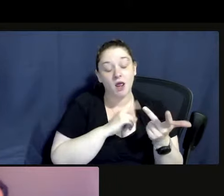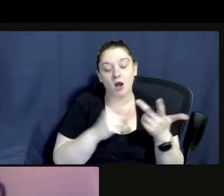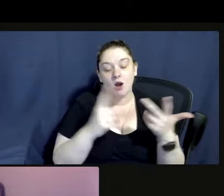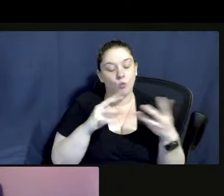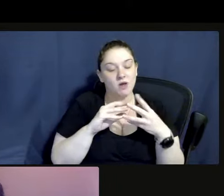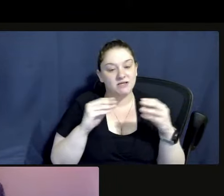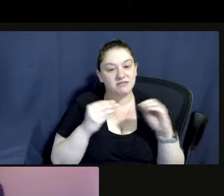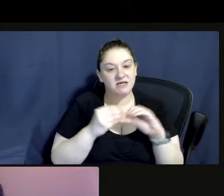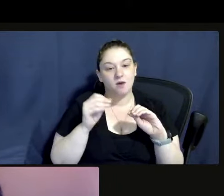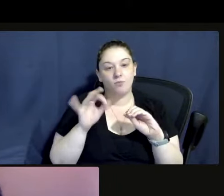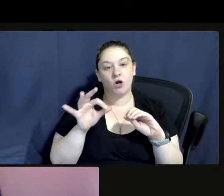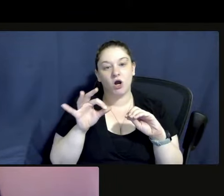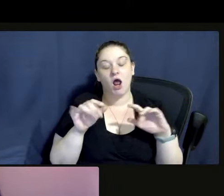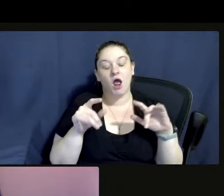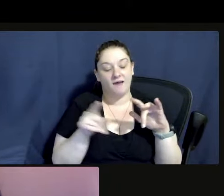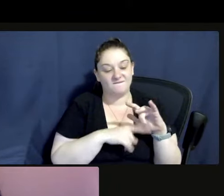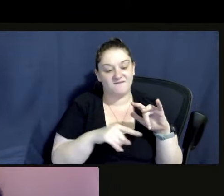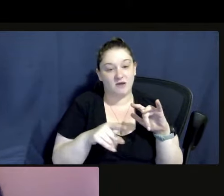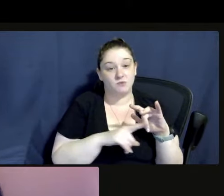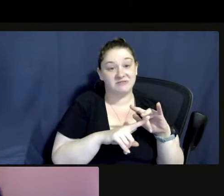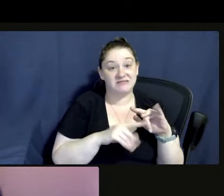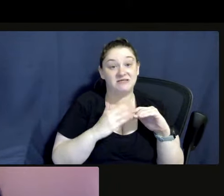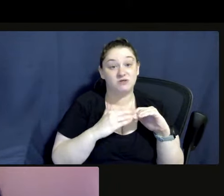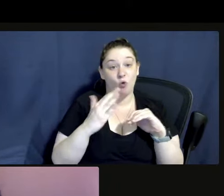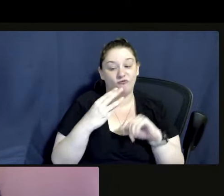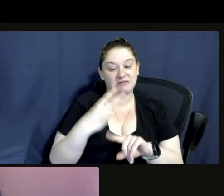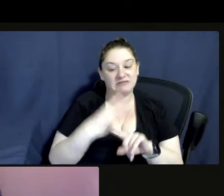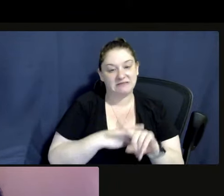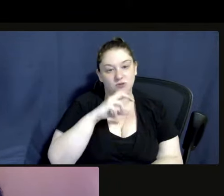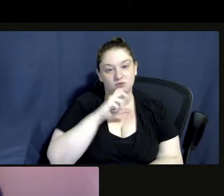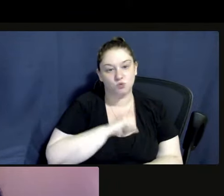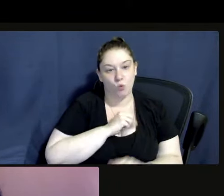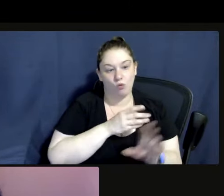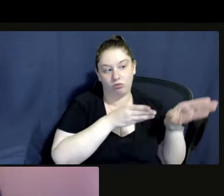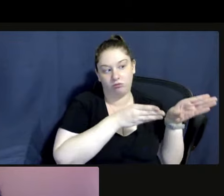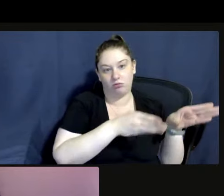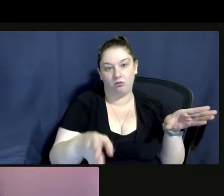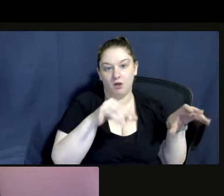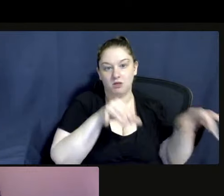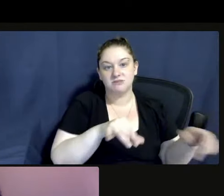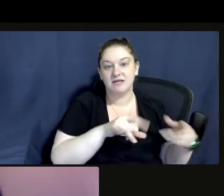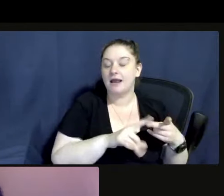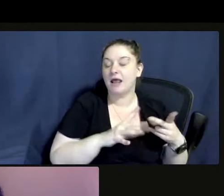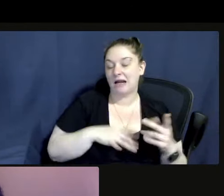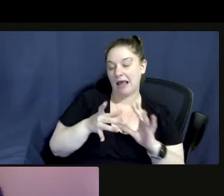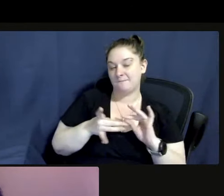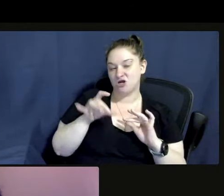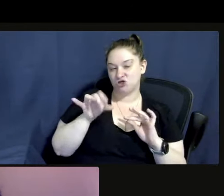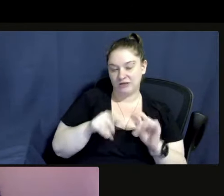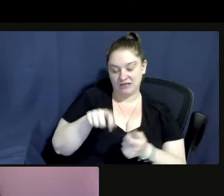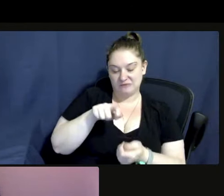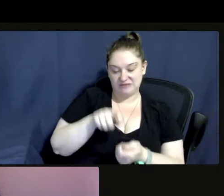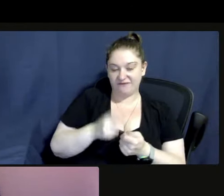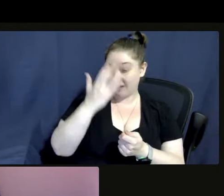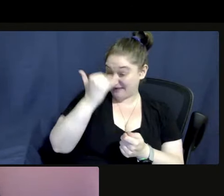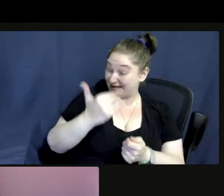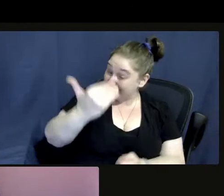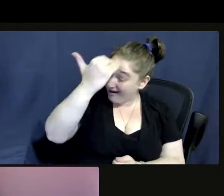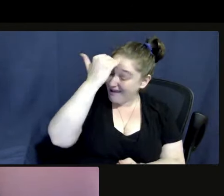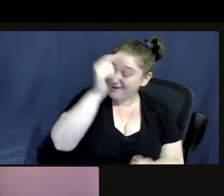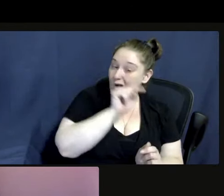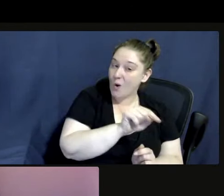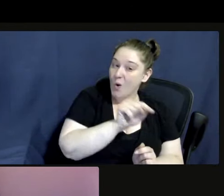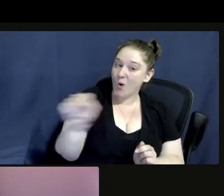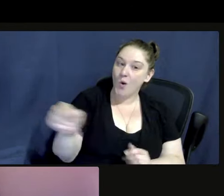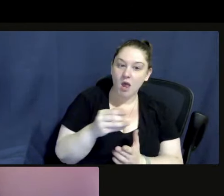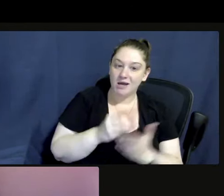vacancies over 6 months old? And I mention that specifically because I know there are some vacancies that we